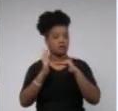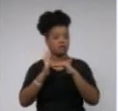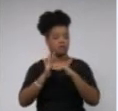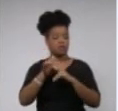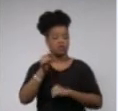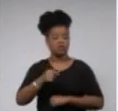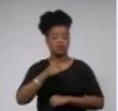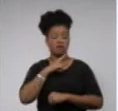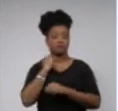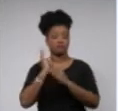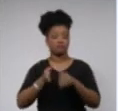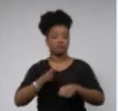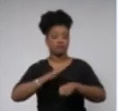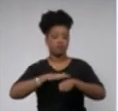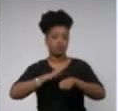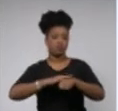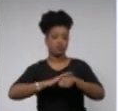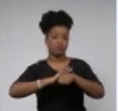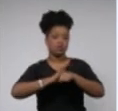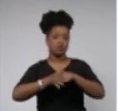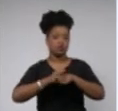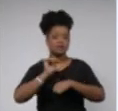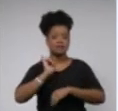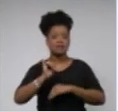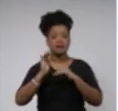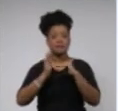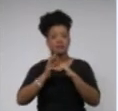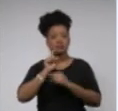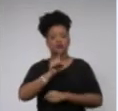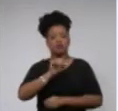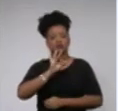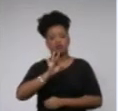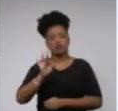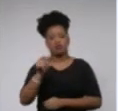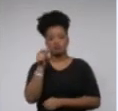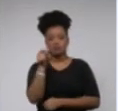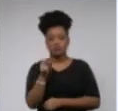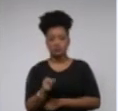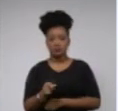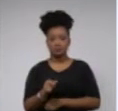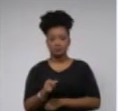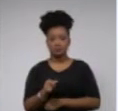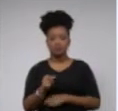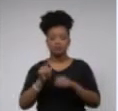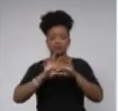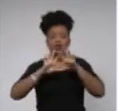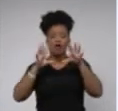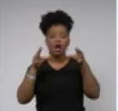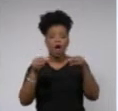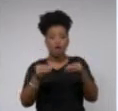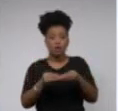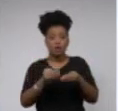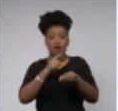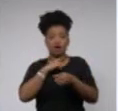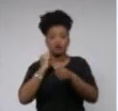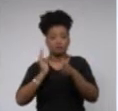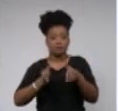6,188 fatalities were reported yesterday, quite a significant number, what brings the global death toll